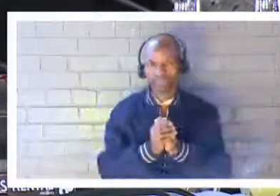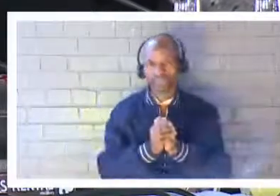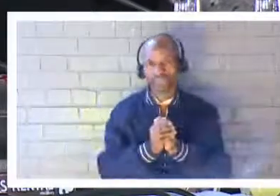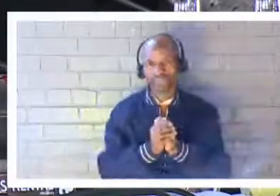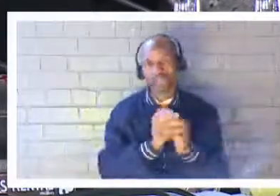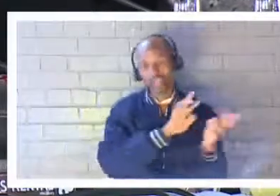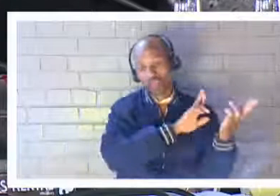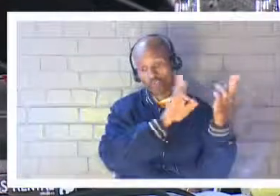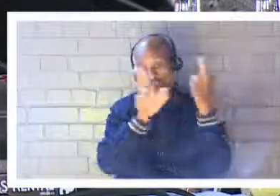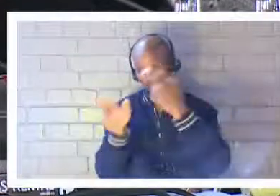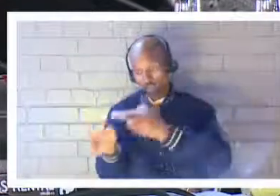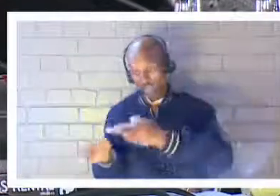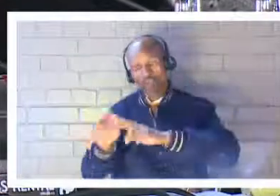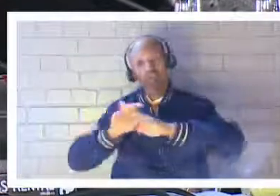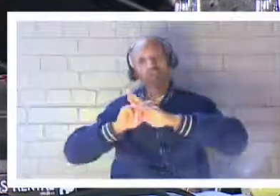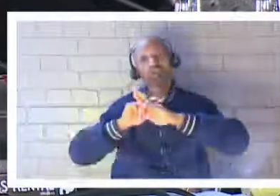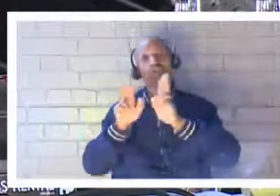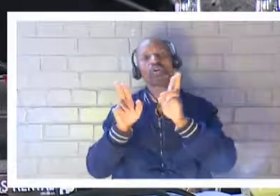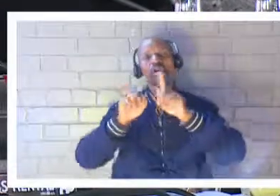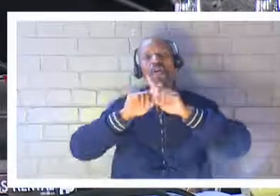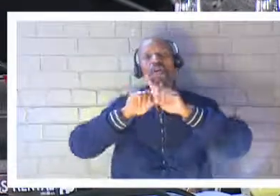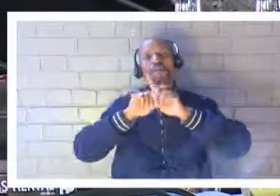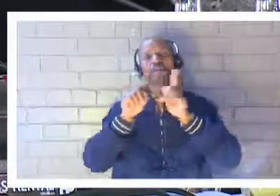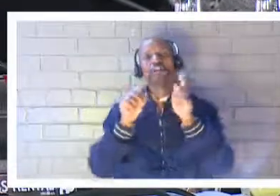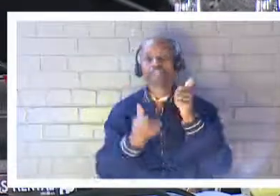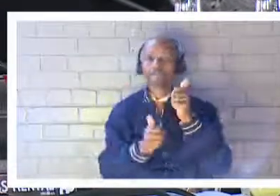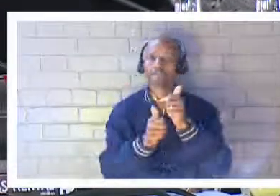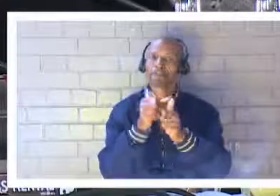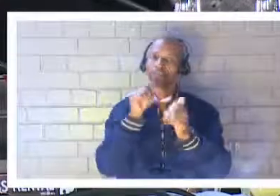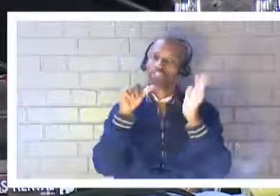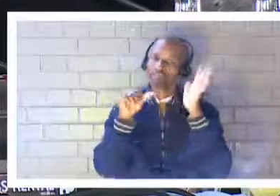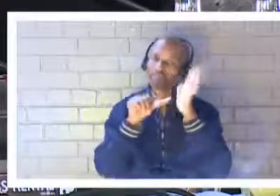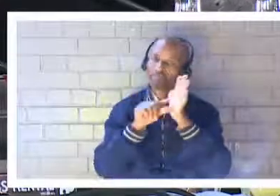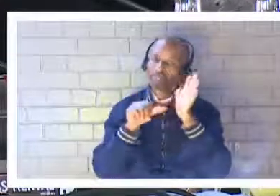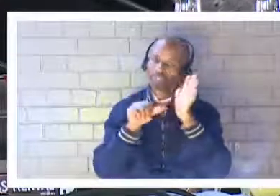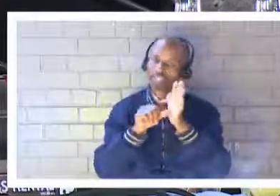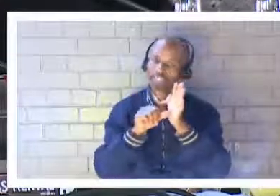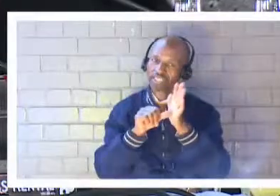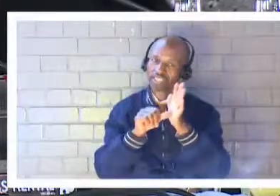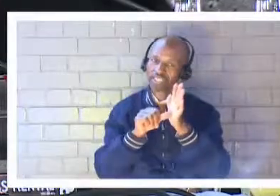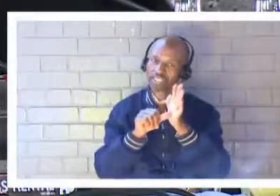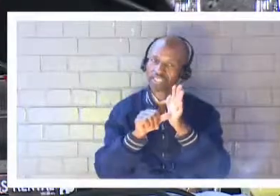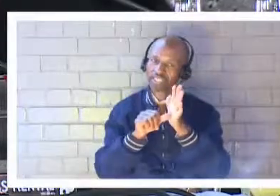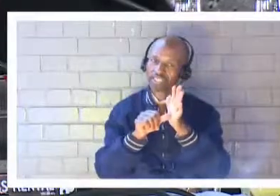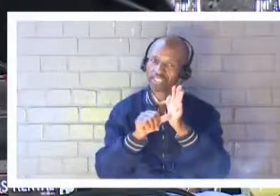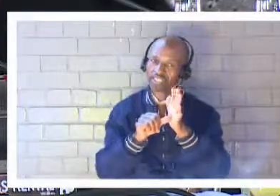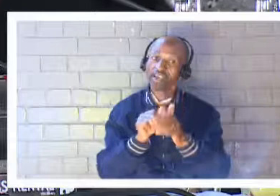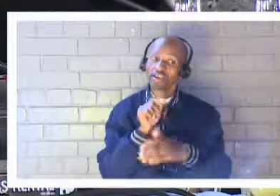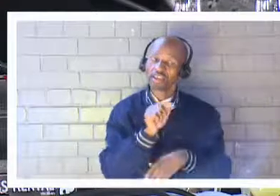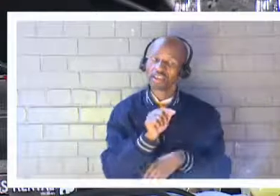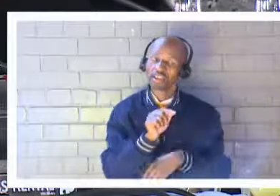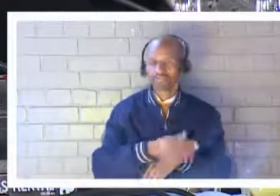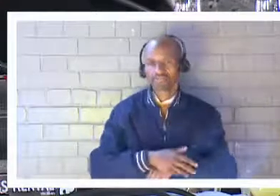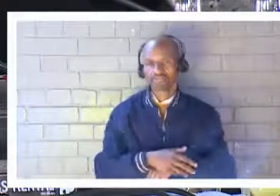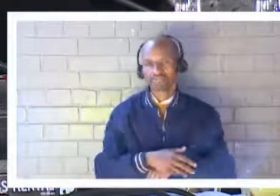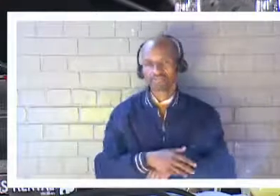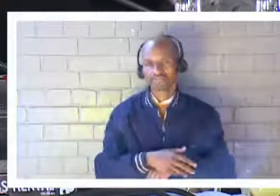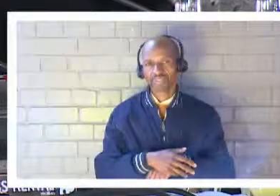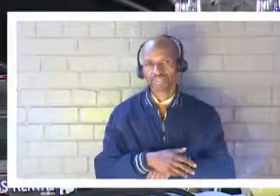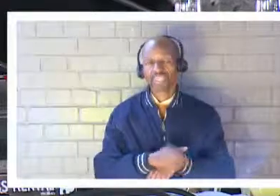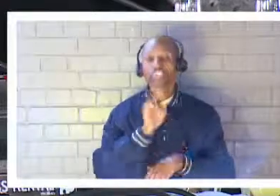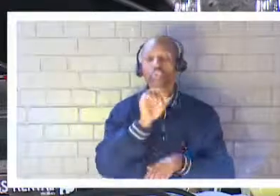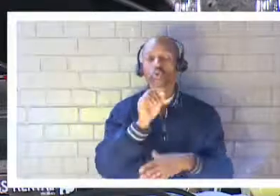are ready or not ready, but most importantly is that it is out of